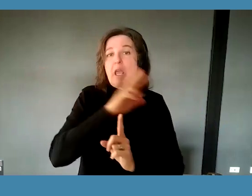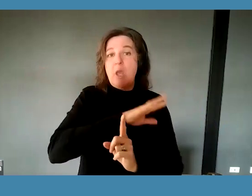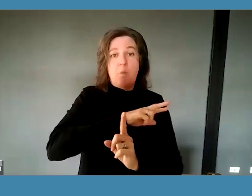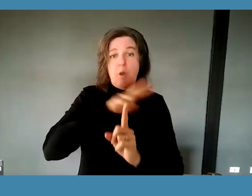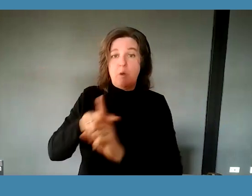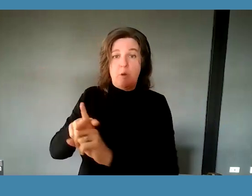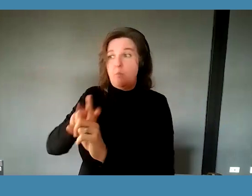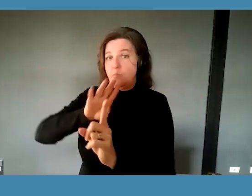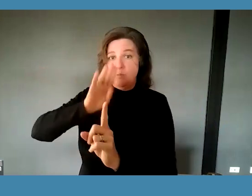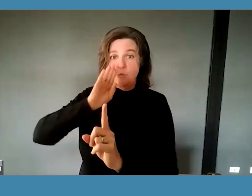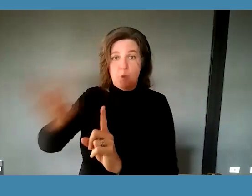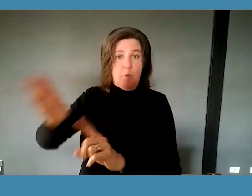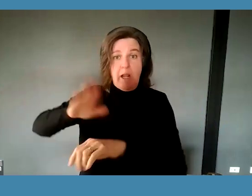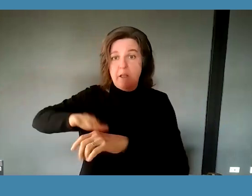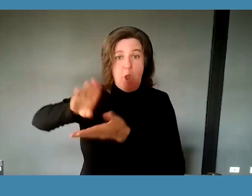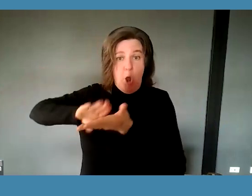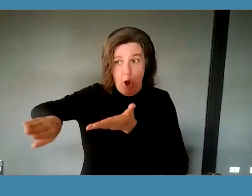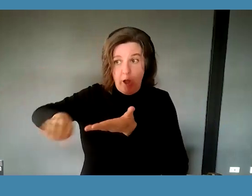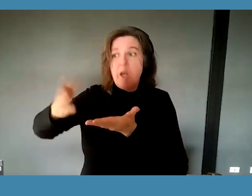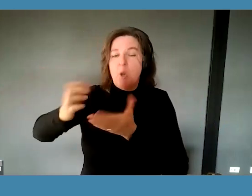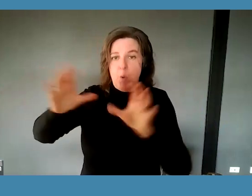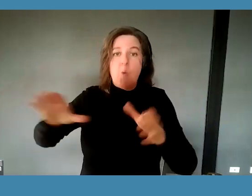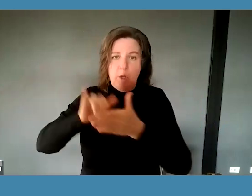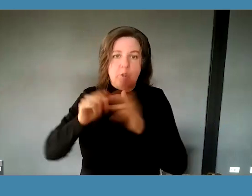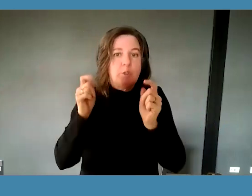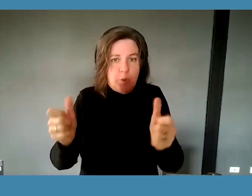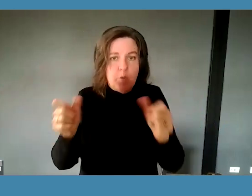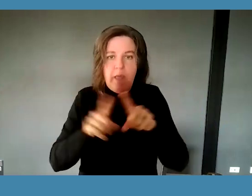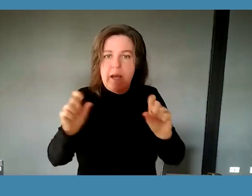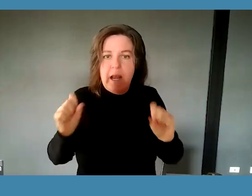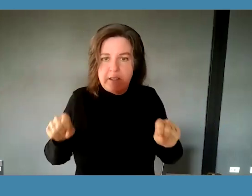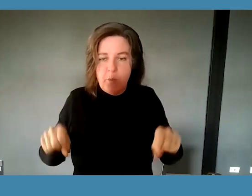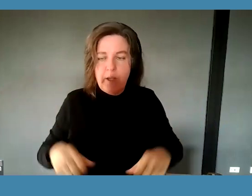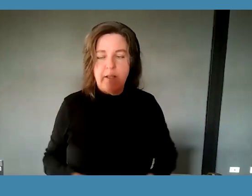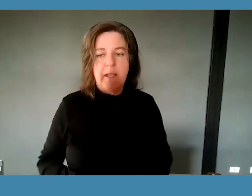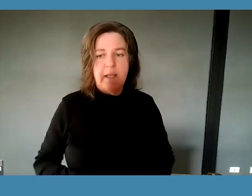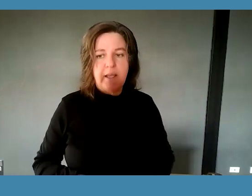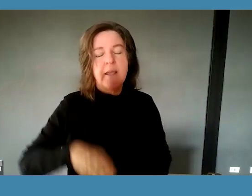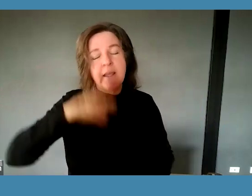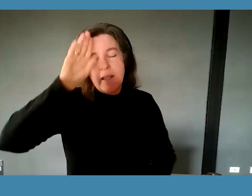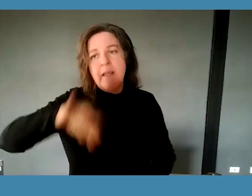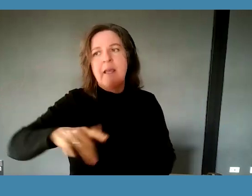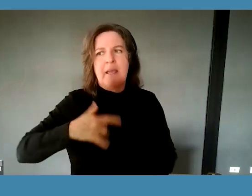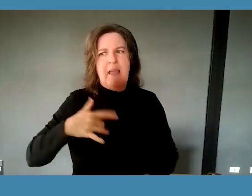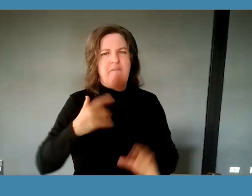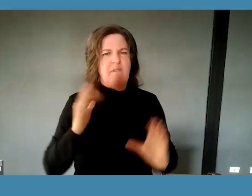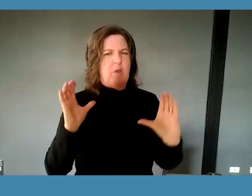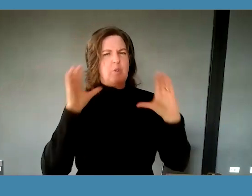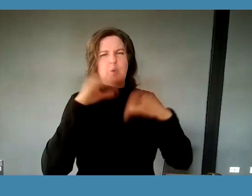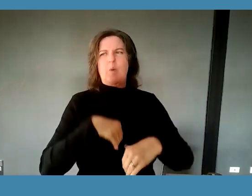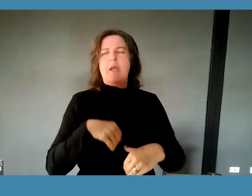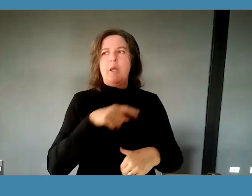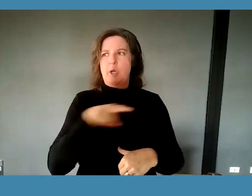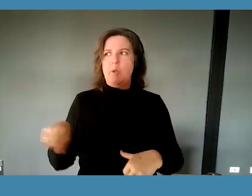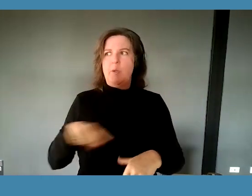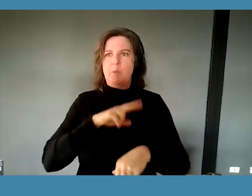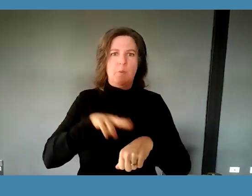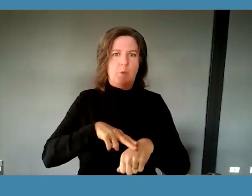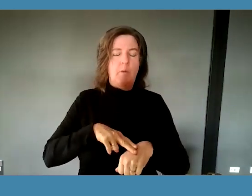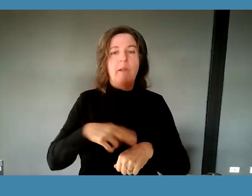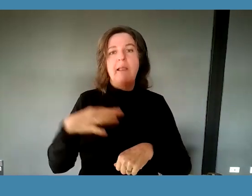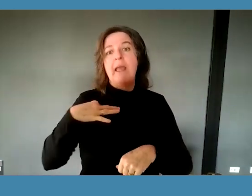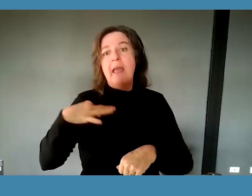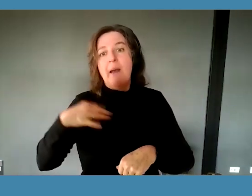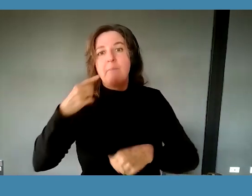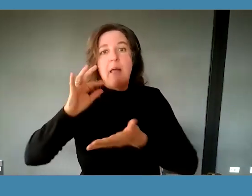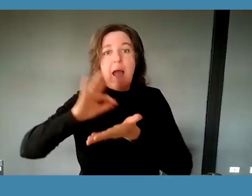want to get that done as quickly as possible. So, I know it feels kind of weird. You normally, when you apply for Medicaid, you have to